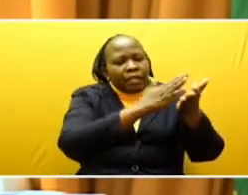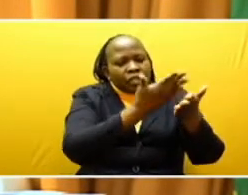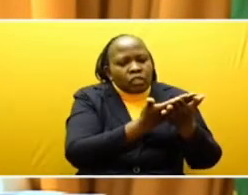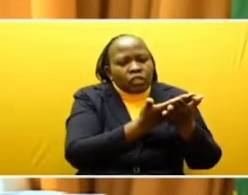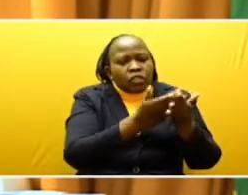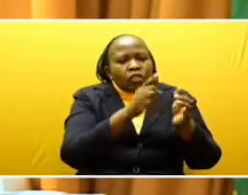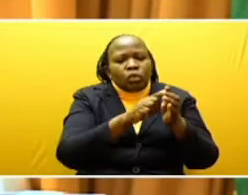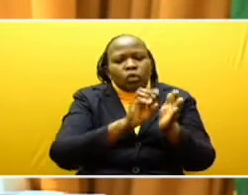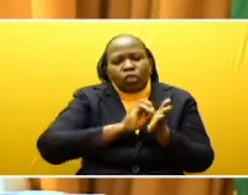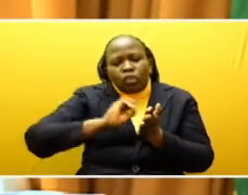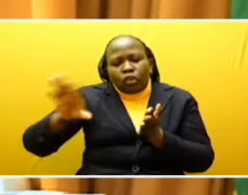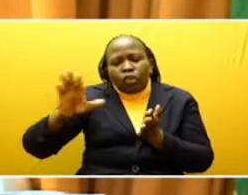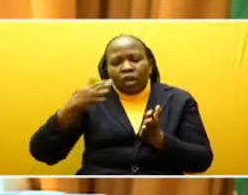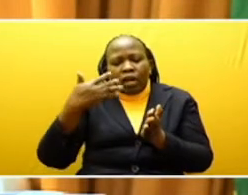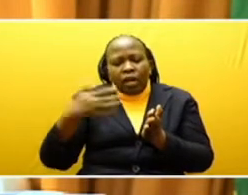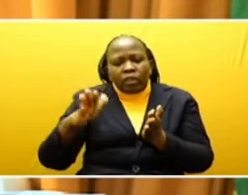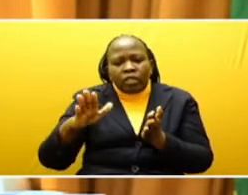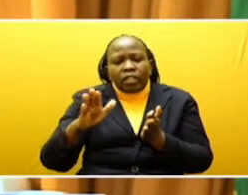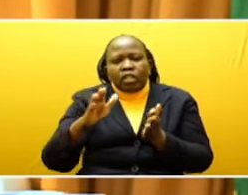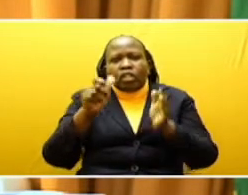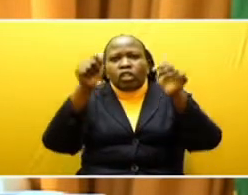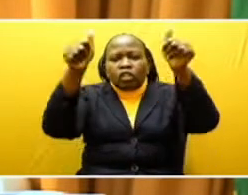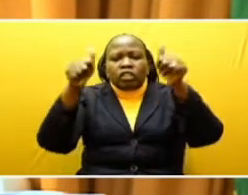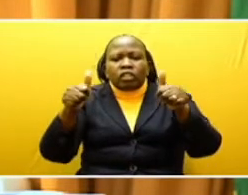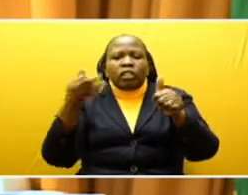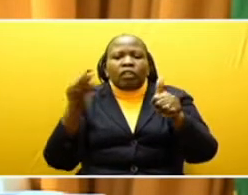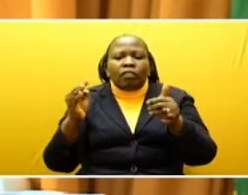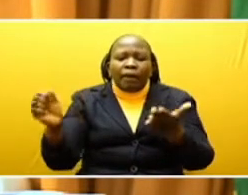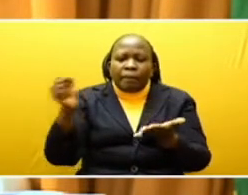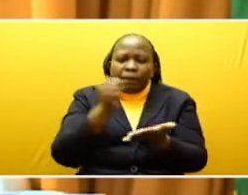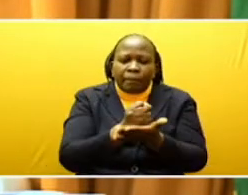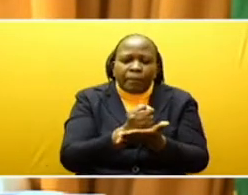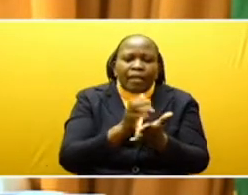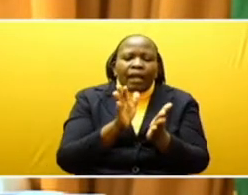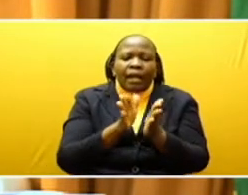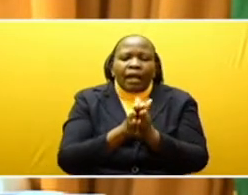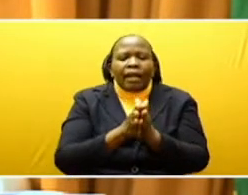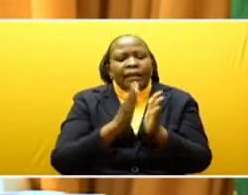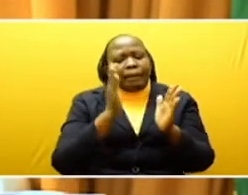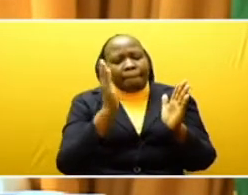the notice of appointment and pleadings